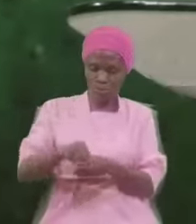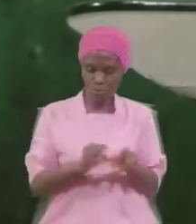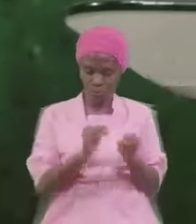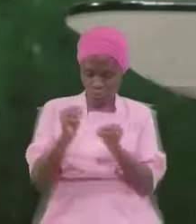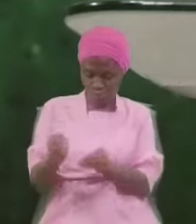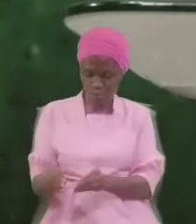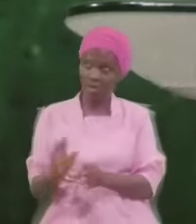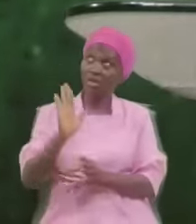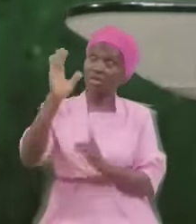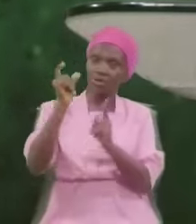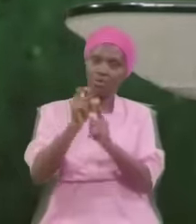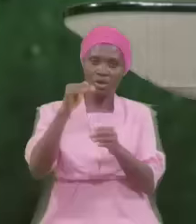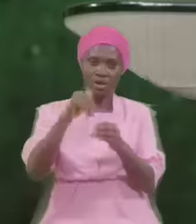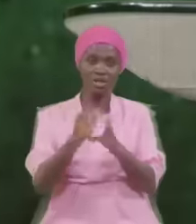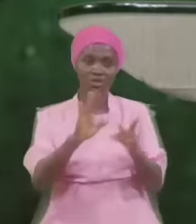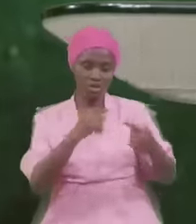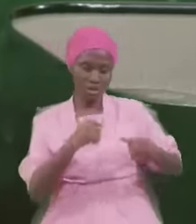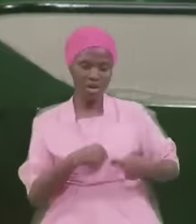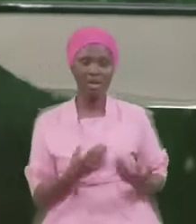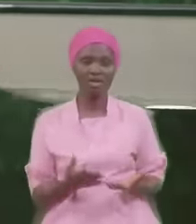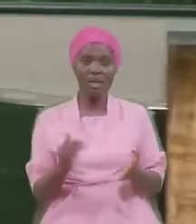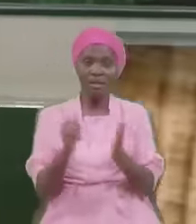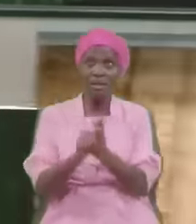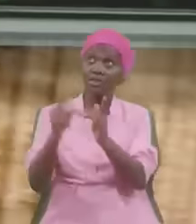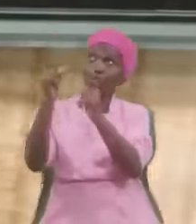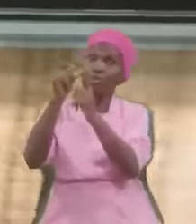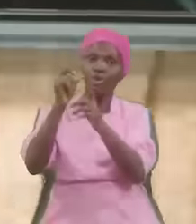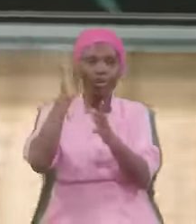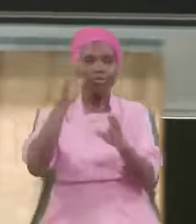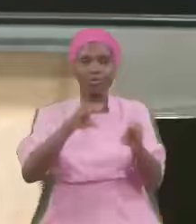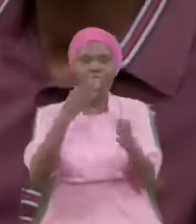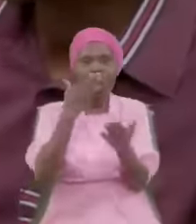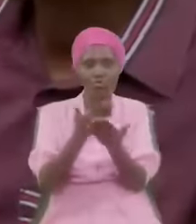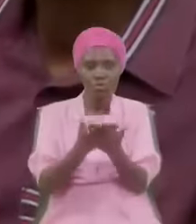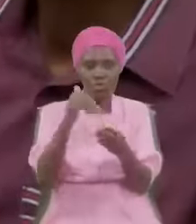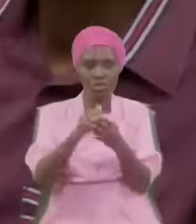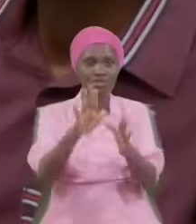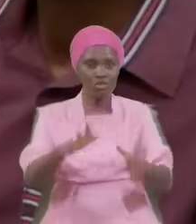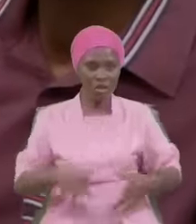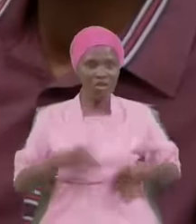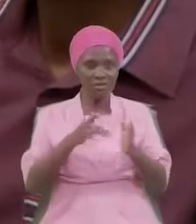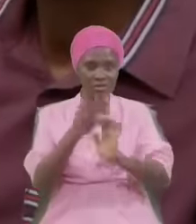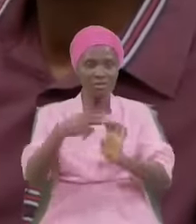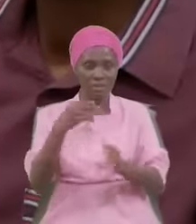his words in your heart. That word will do good in your life. And in